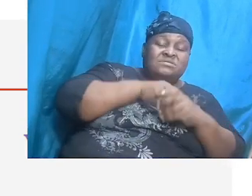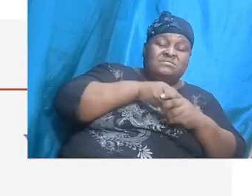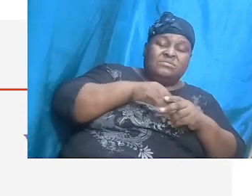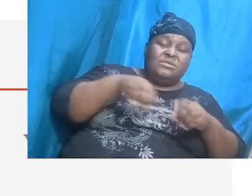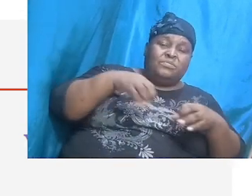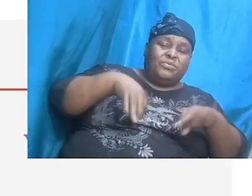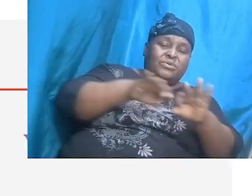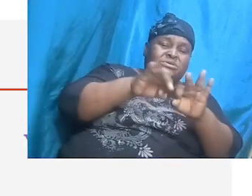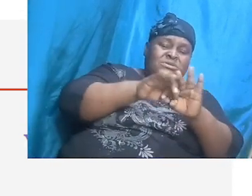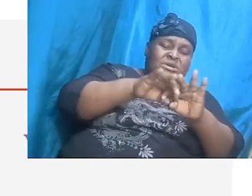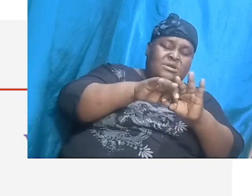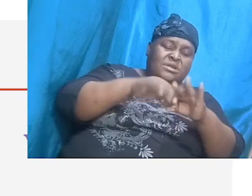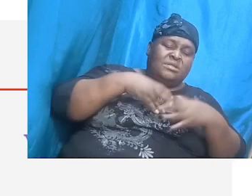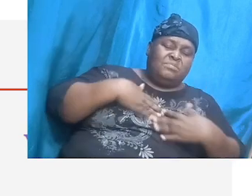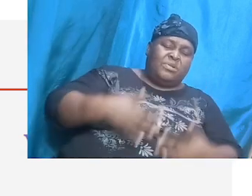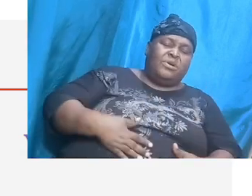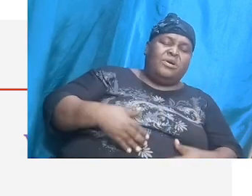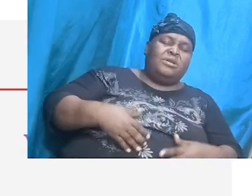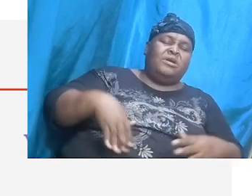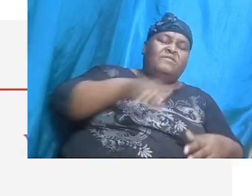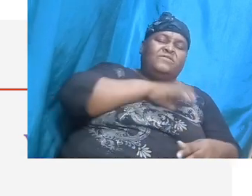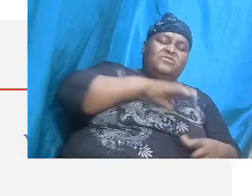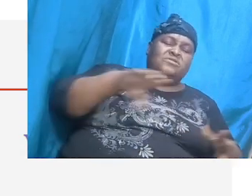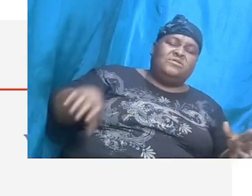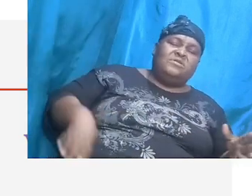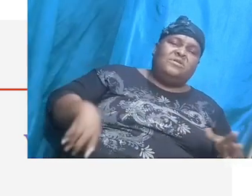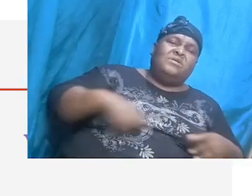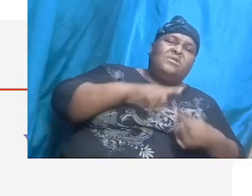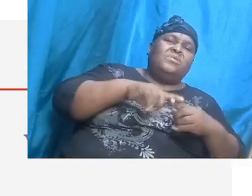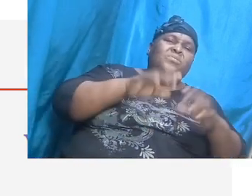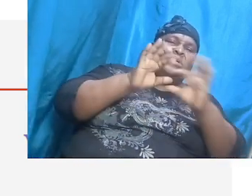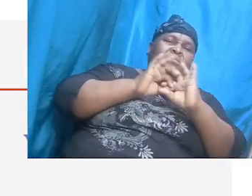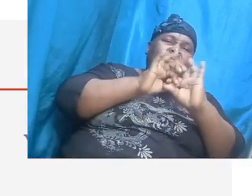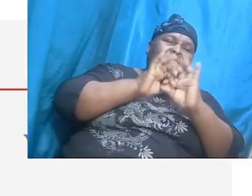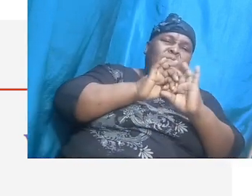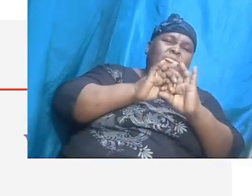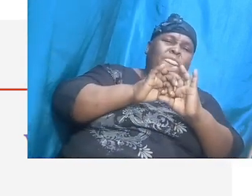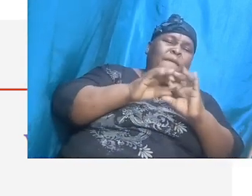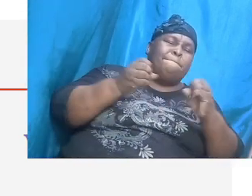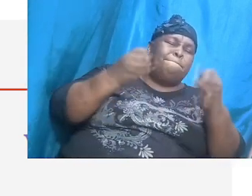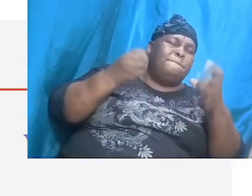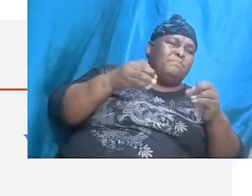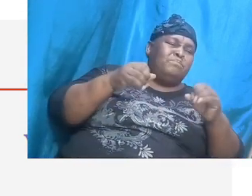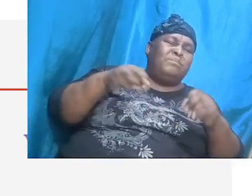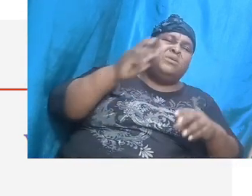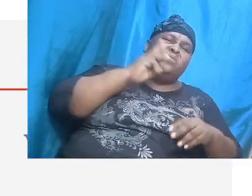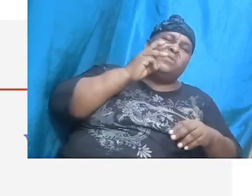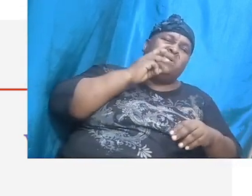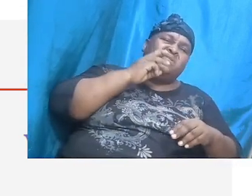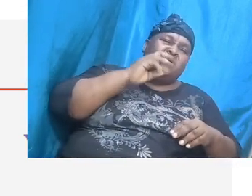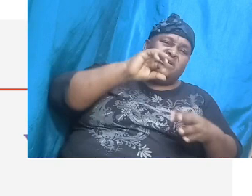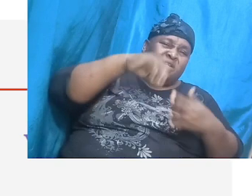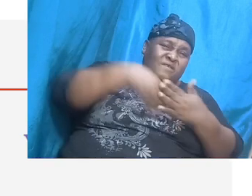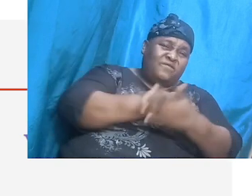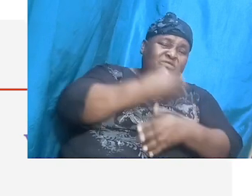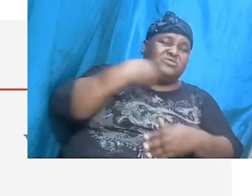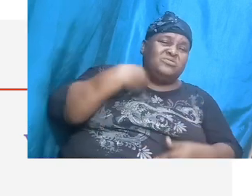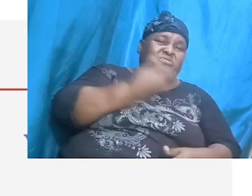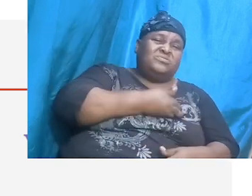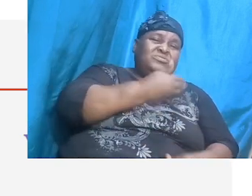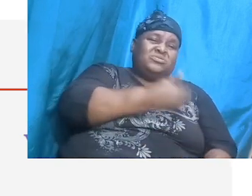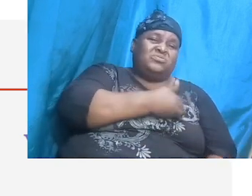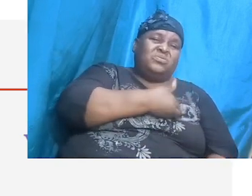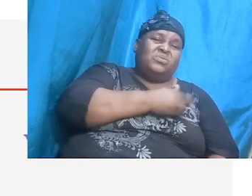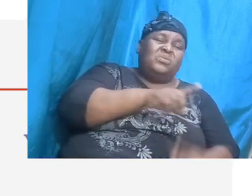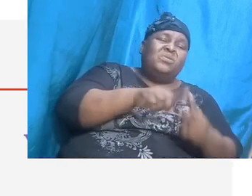are united. Amen. We get a lot of water refreshing our soul when we are united. Are you going to realize that at the end of the